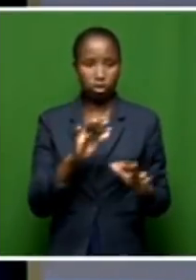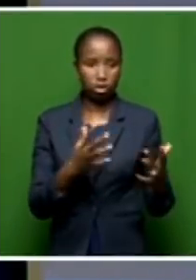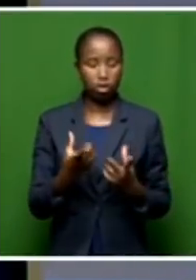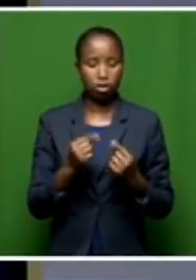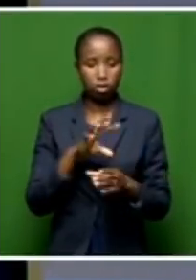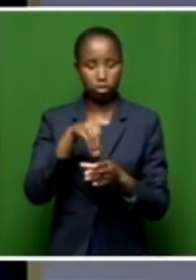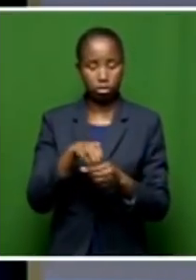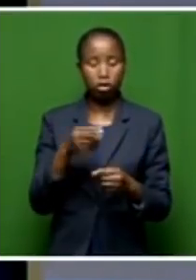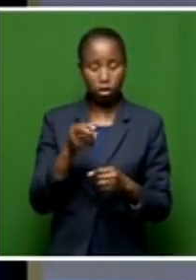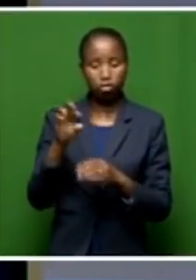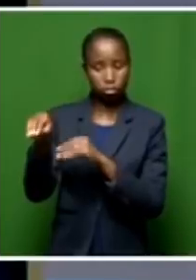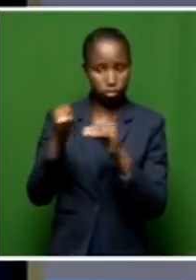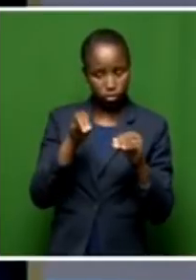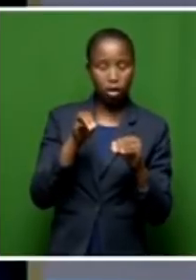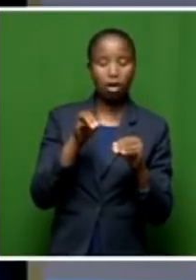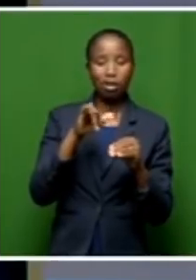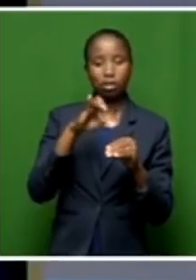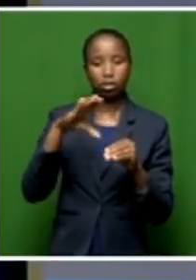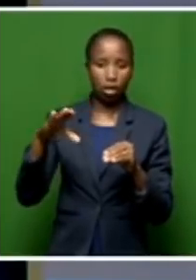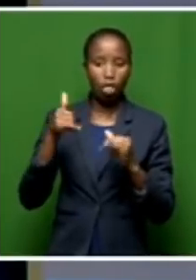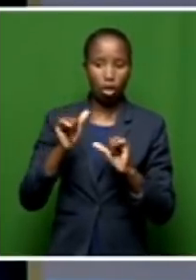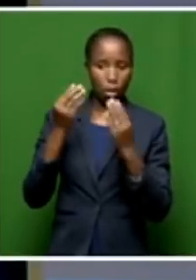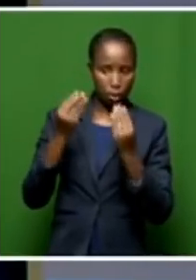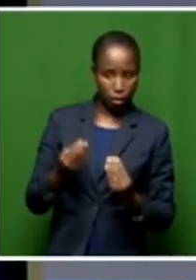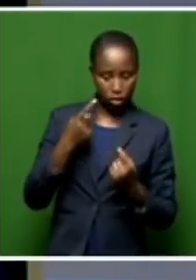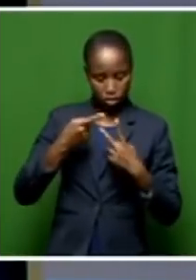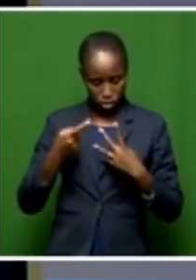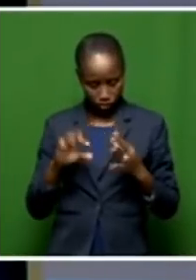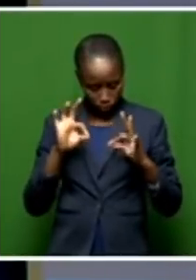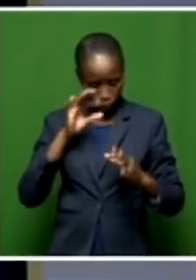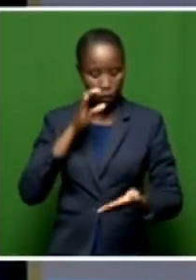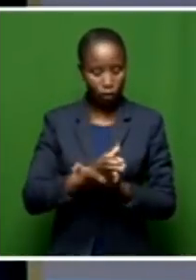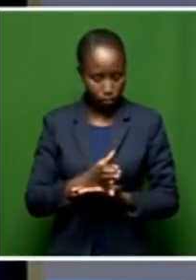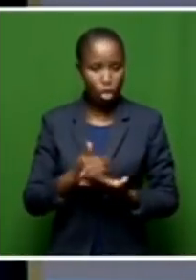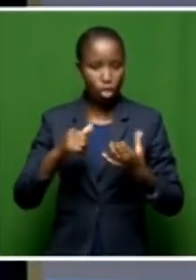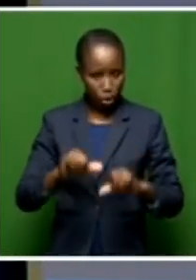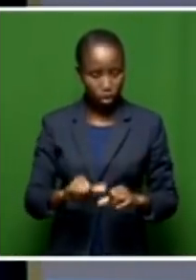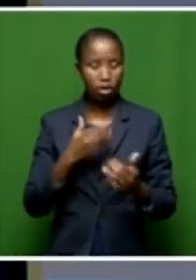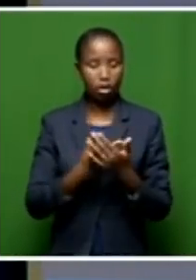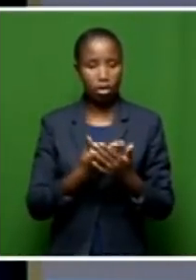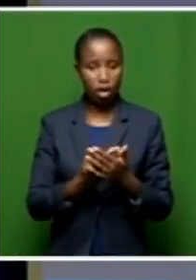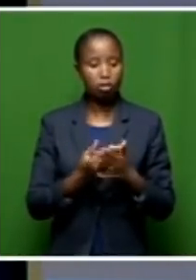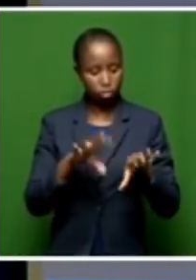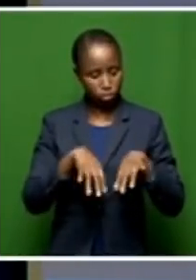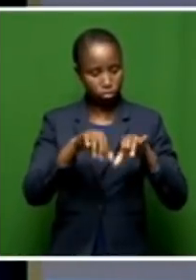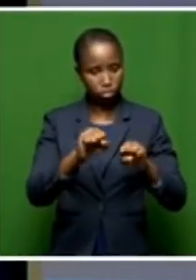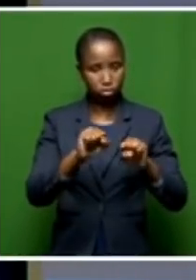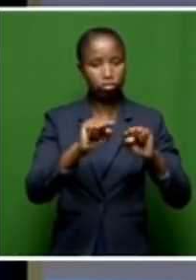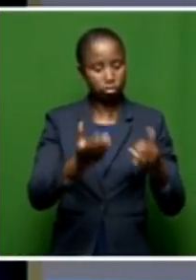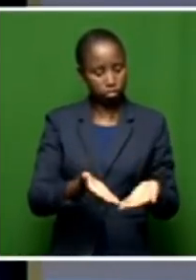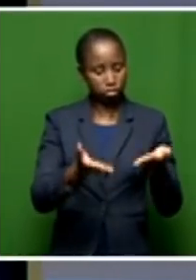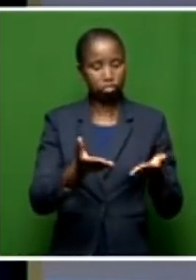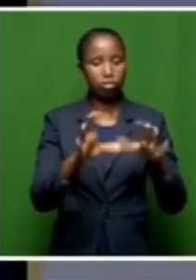confirmed, and a ward is awarded to a political party, as you can see on that graphic that's on the screen at the moment. But still early days, 5%.